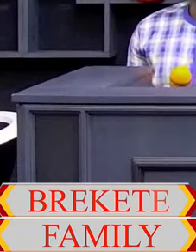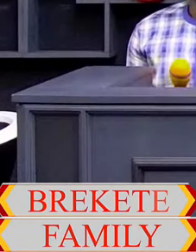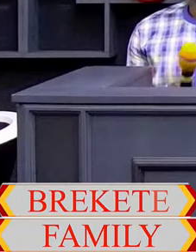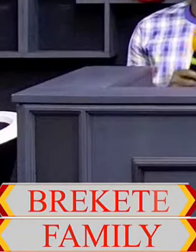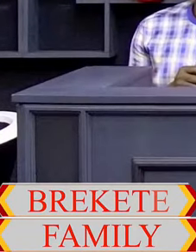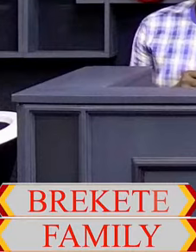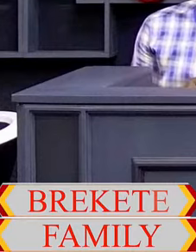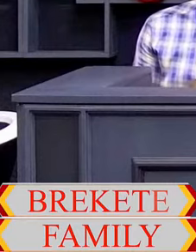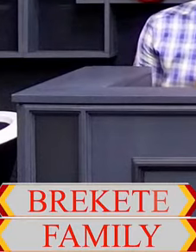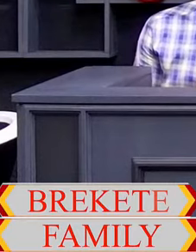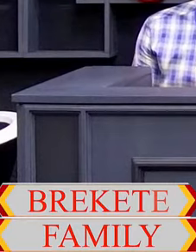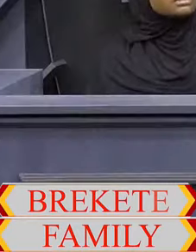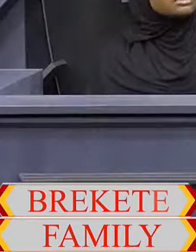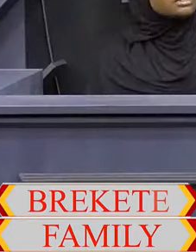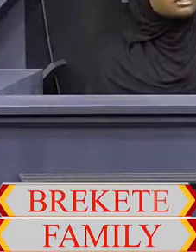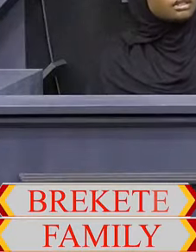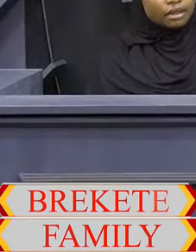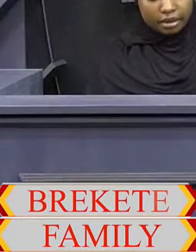morning, ge.